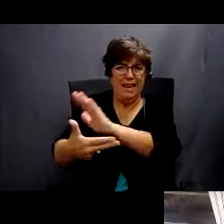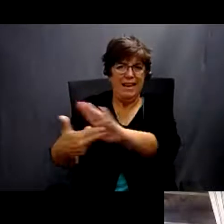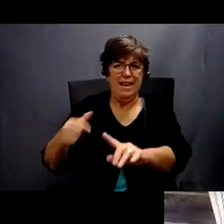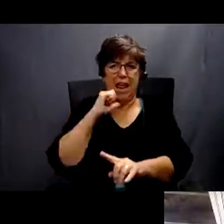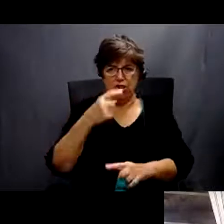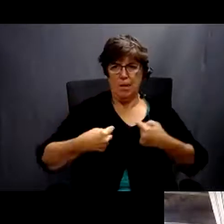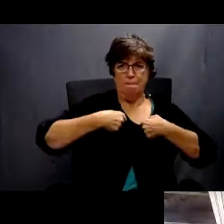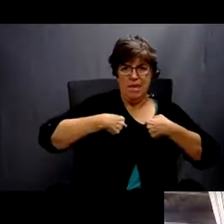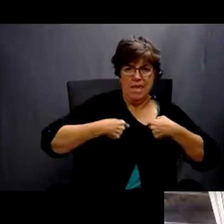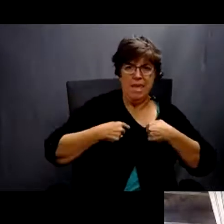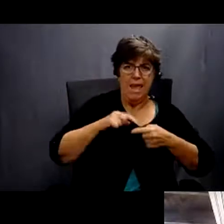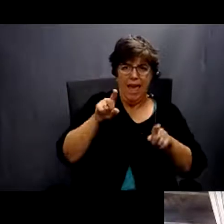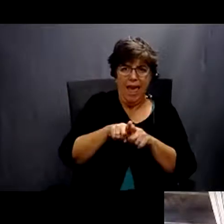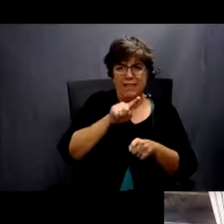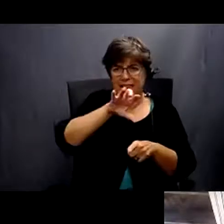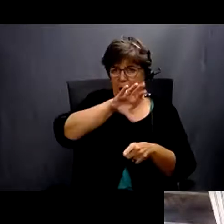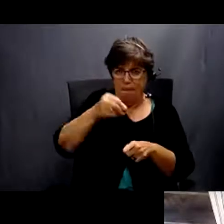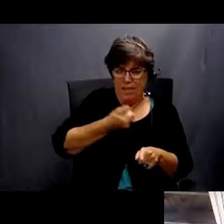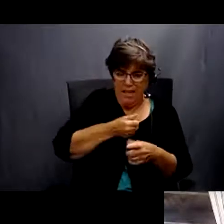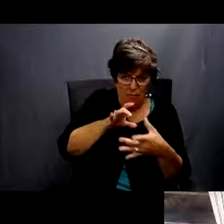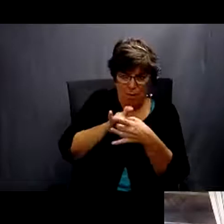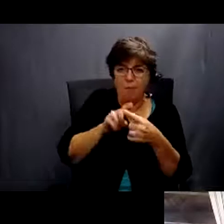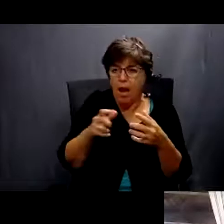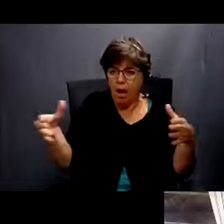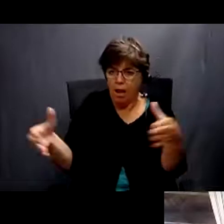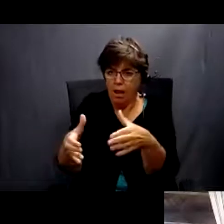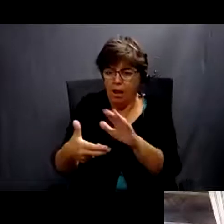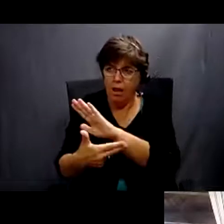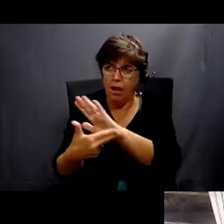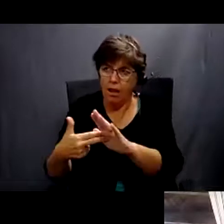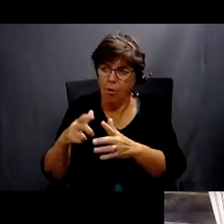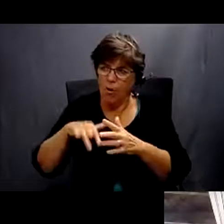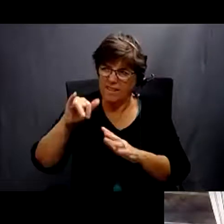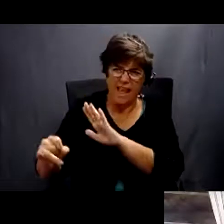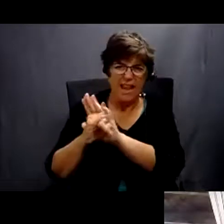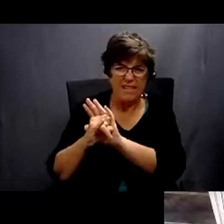interesting, different type of insight and self-journey to be able to do that.